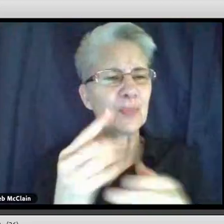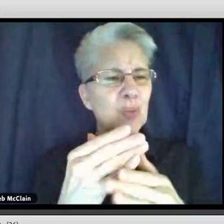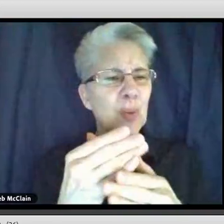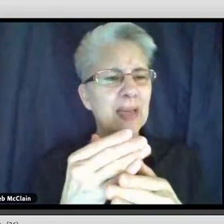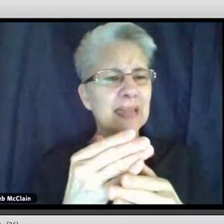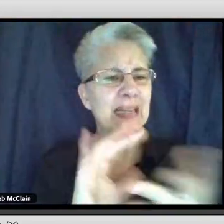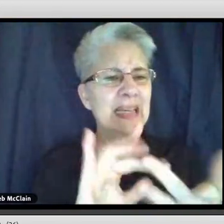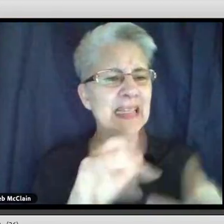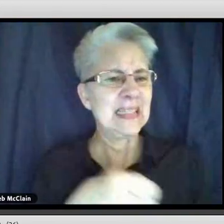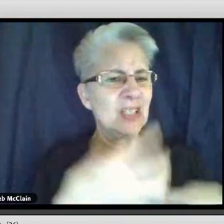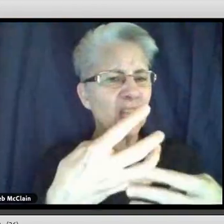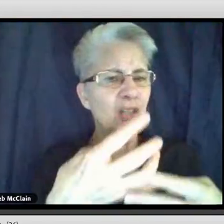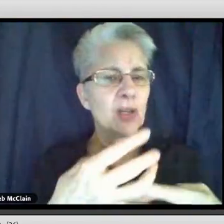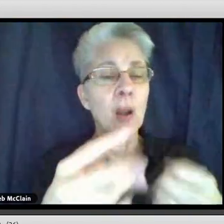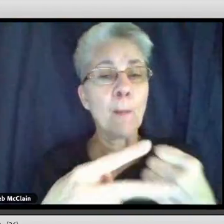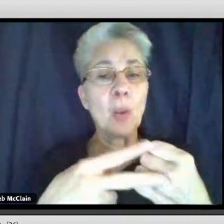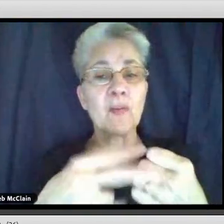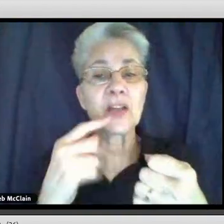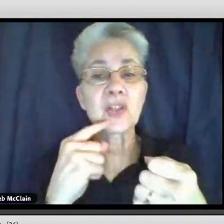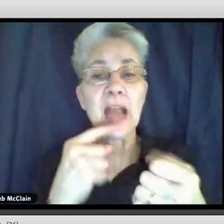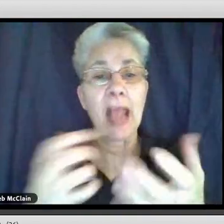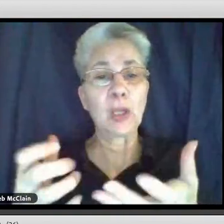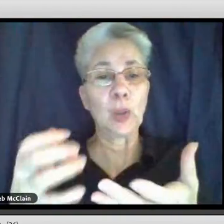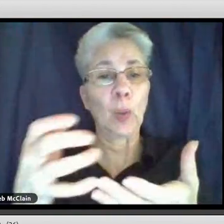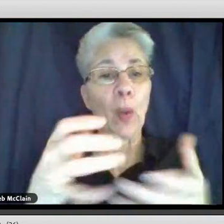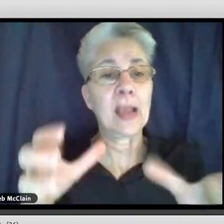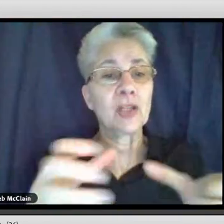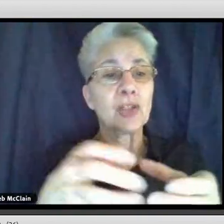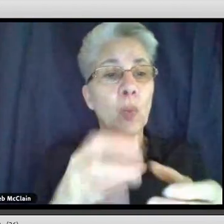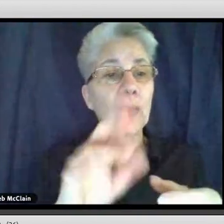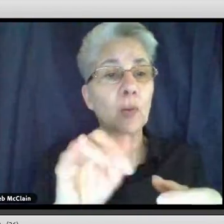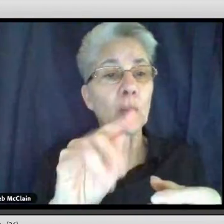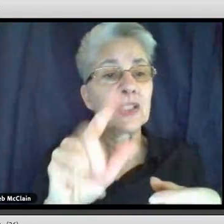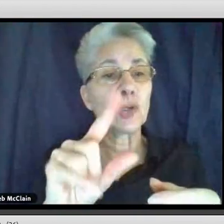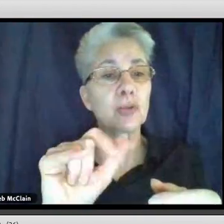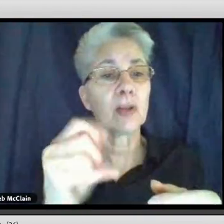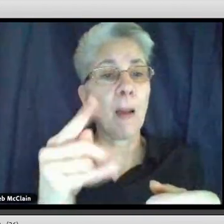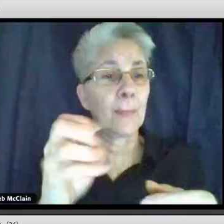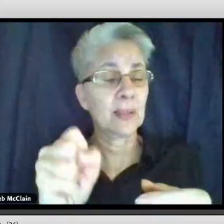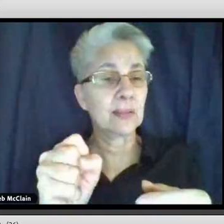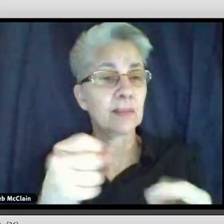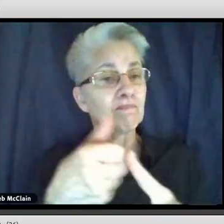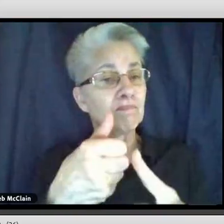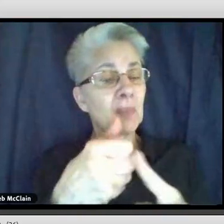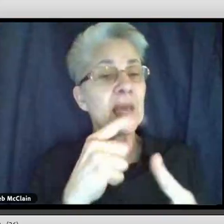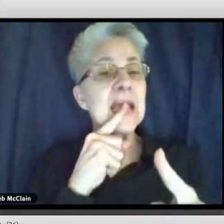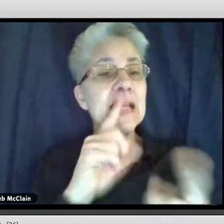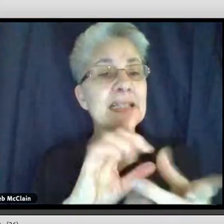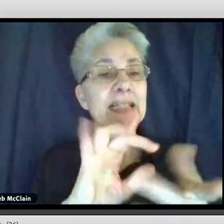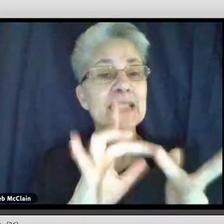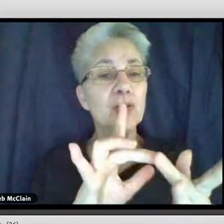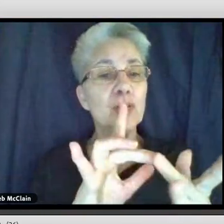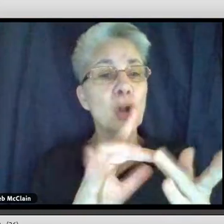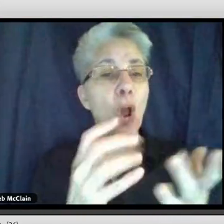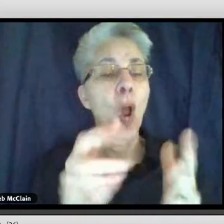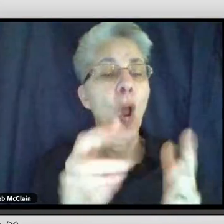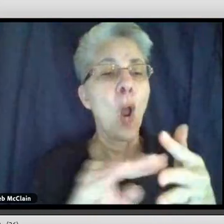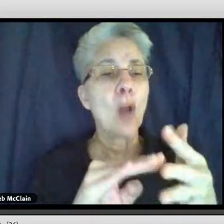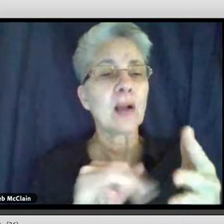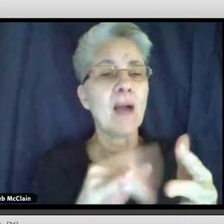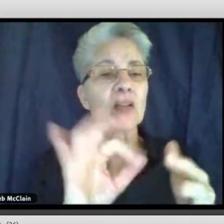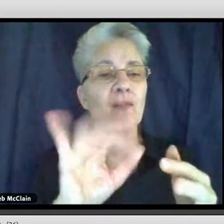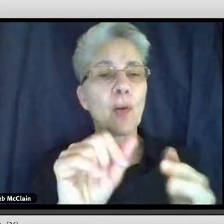Between Digitization, Preservation, and Curation with Krystal Thomas. Krystal Thomas is the Digital Archivist at